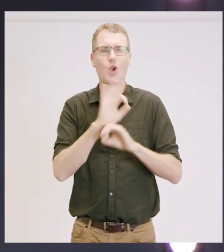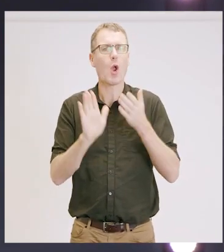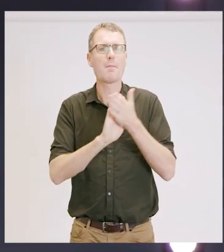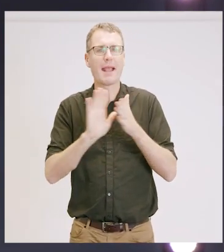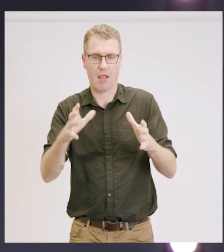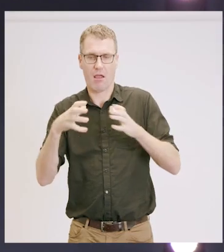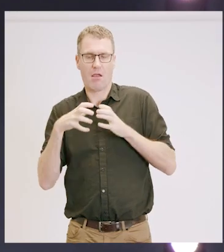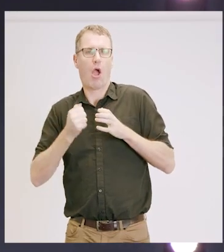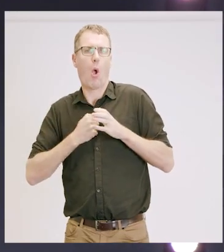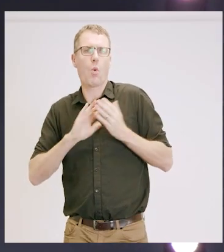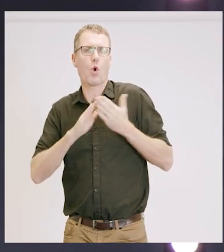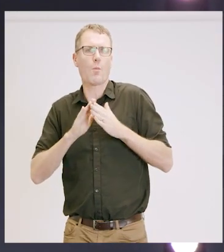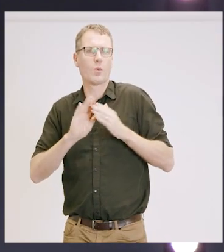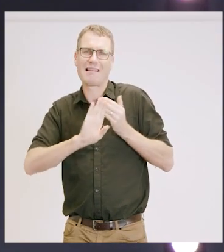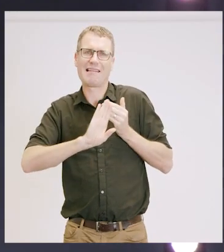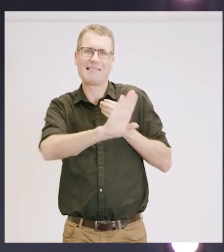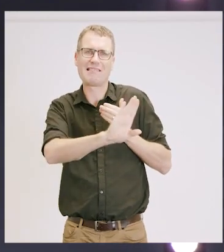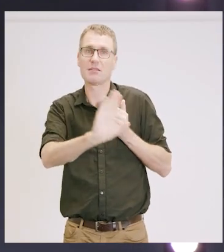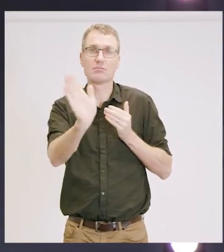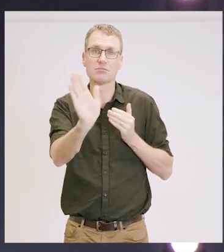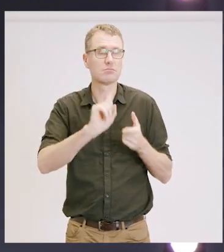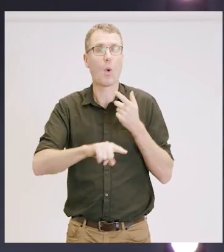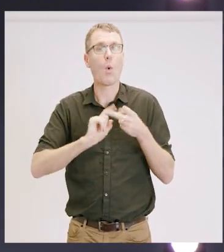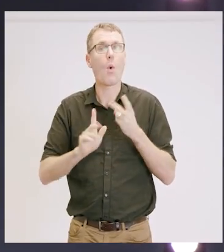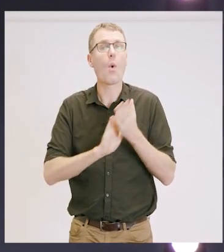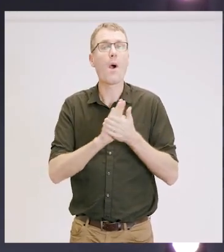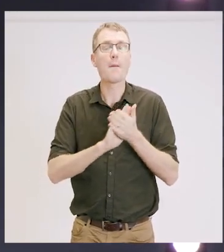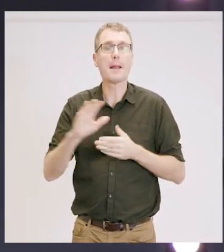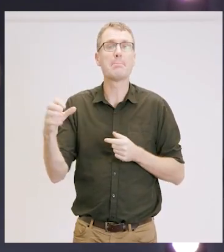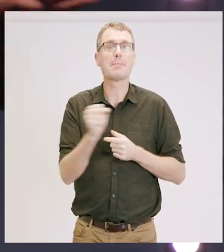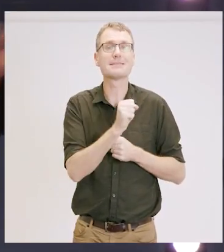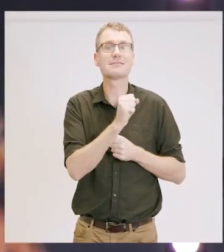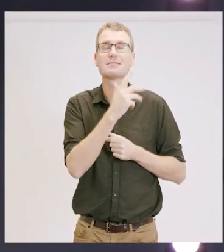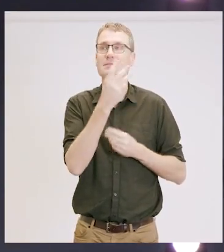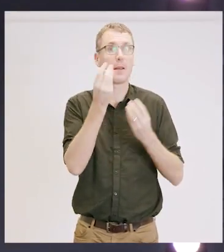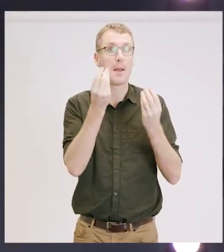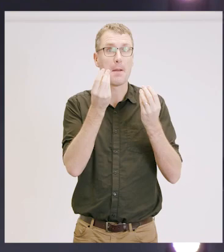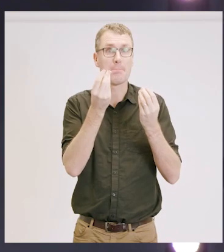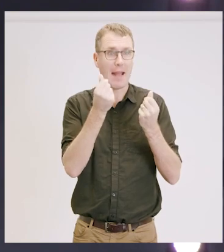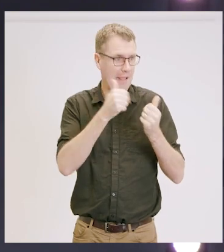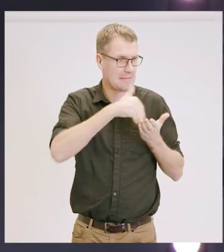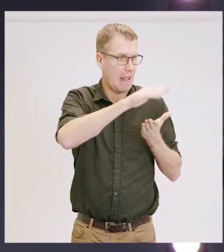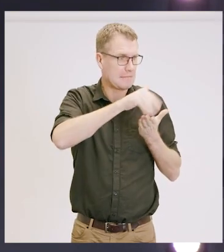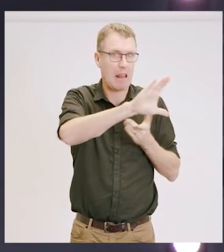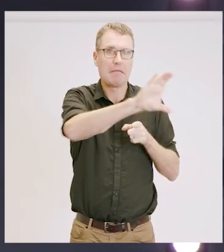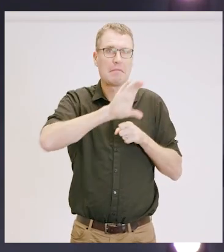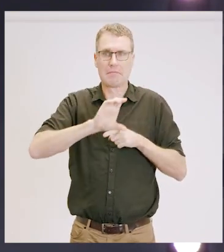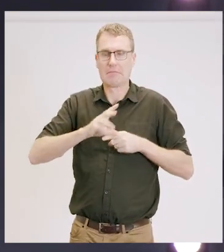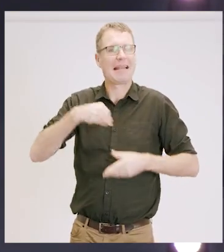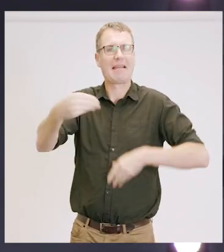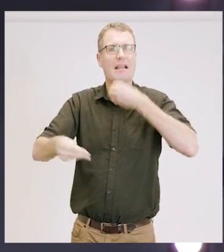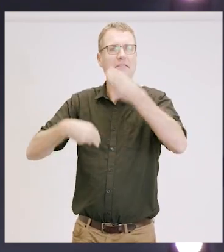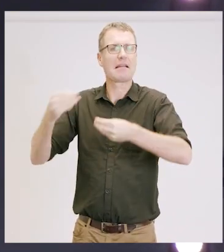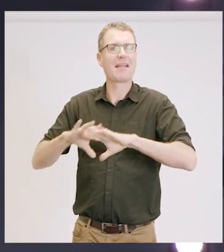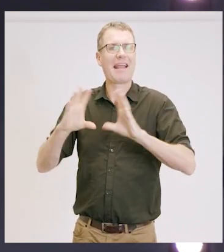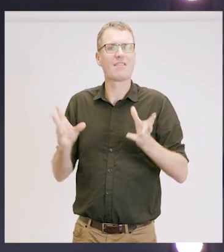that, we're just giving stuff away to everybody. But there's this sense of connectedness. There's this sense of